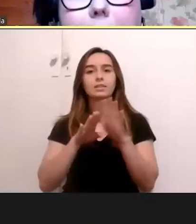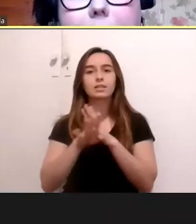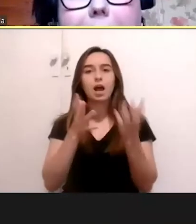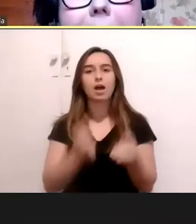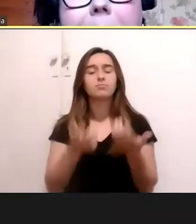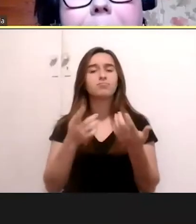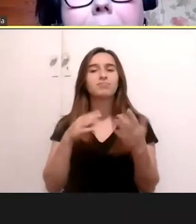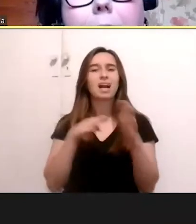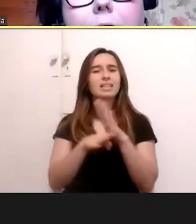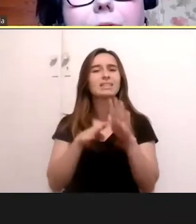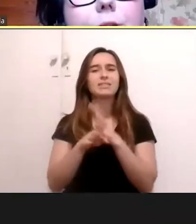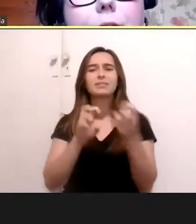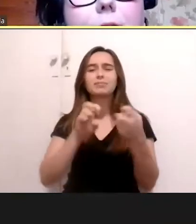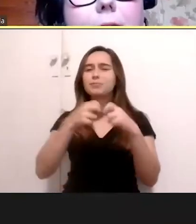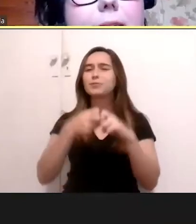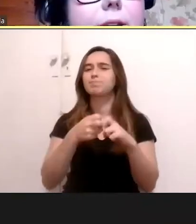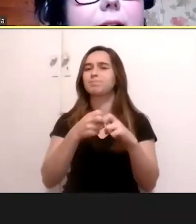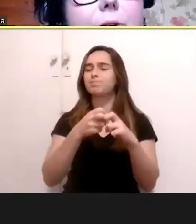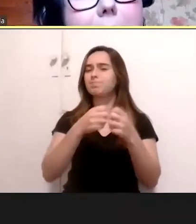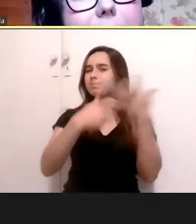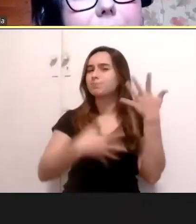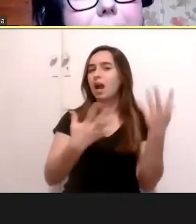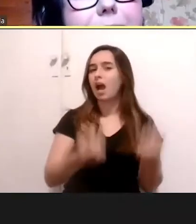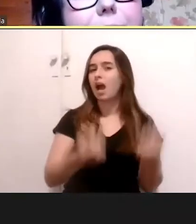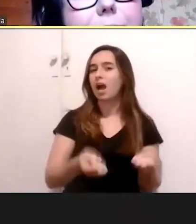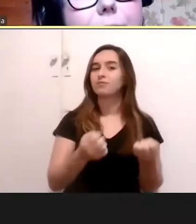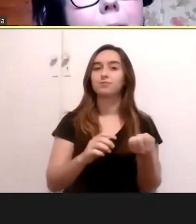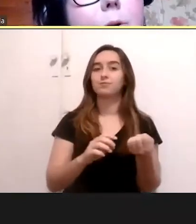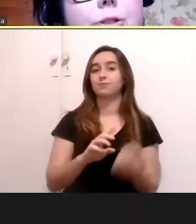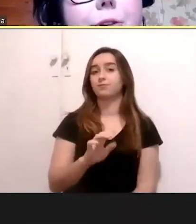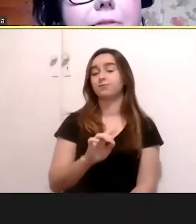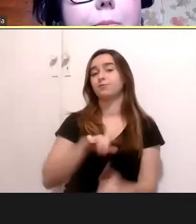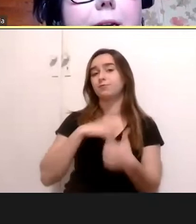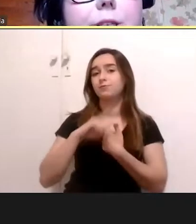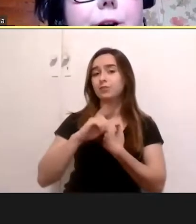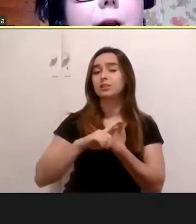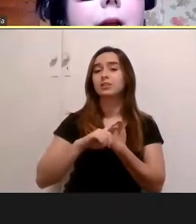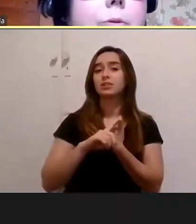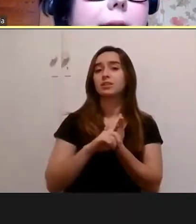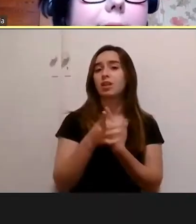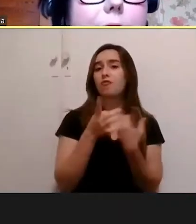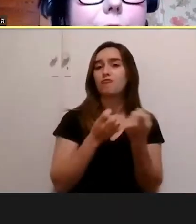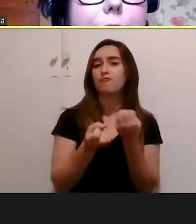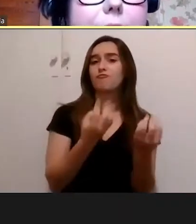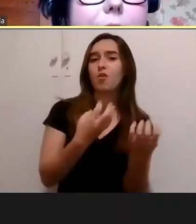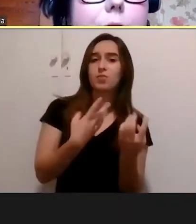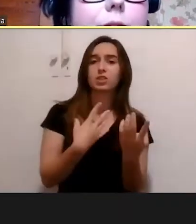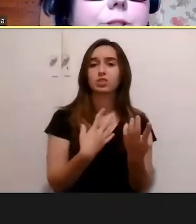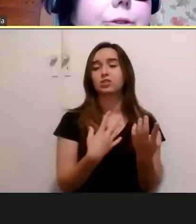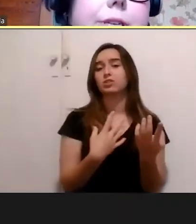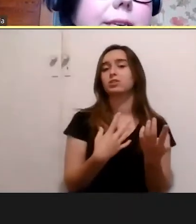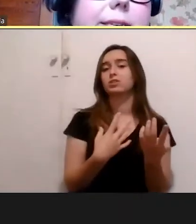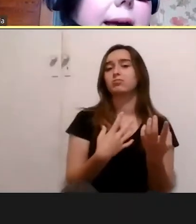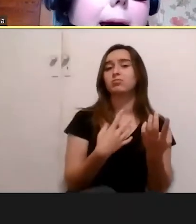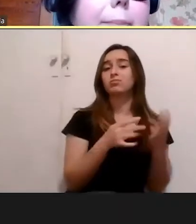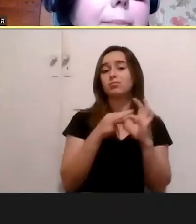accessibility. First is the information. Most of the information related to digital